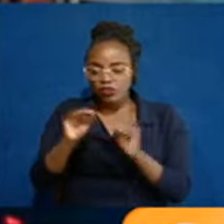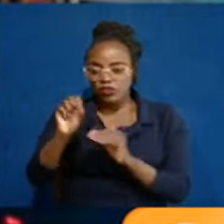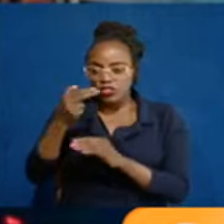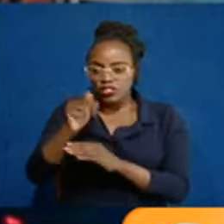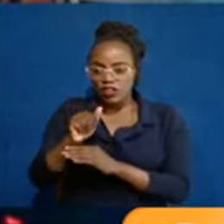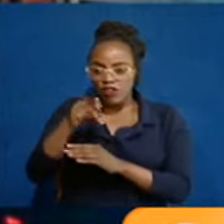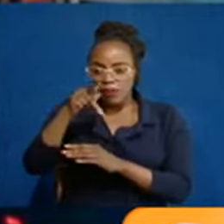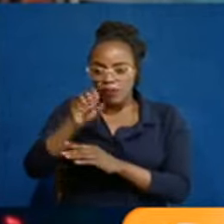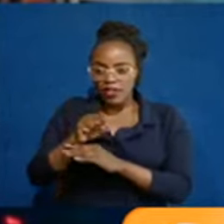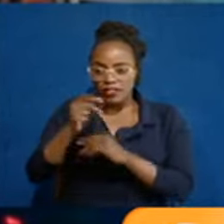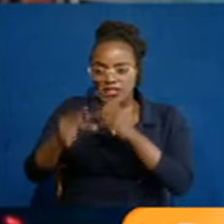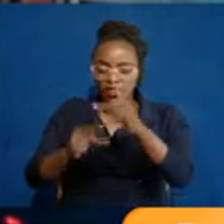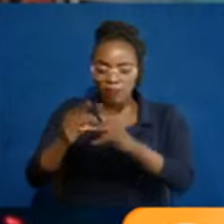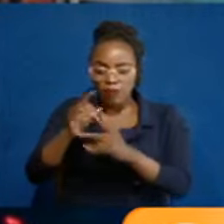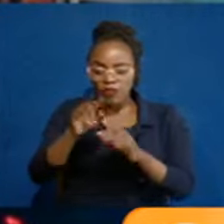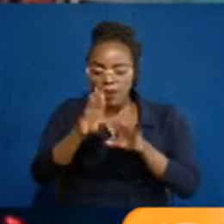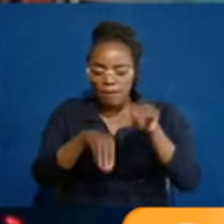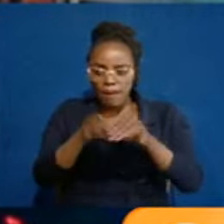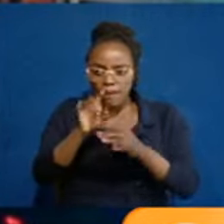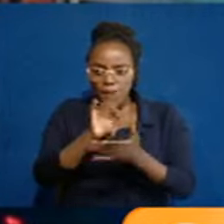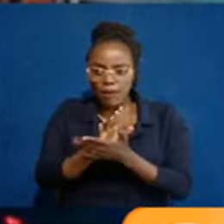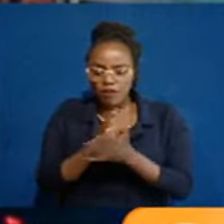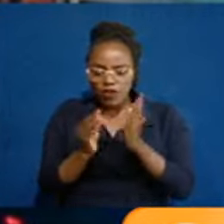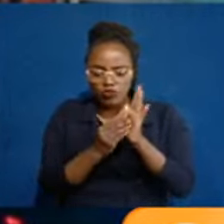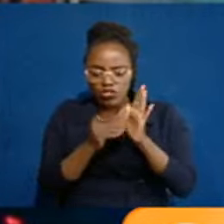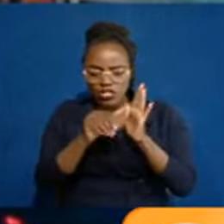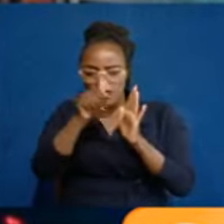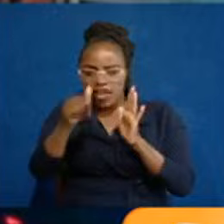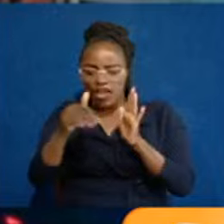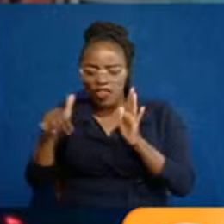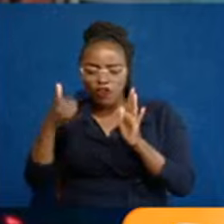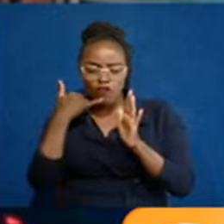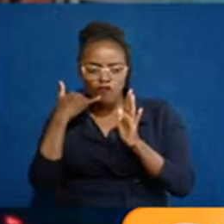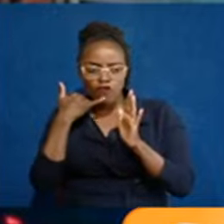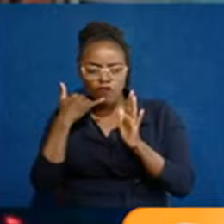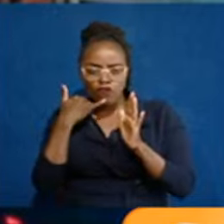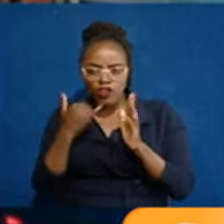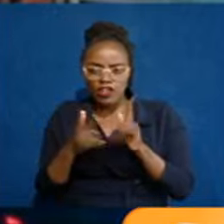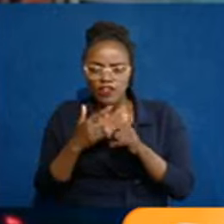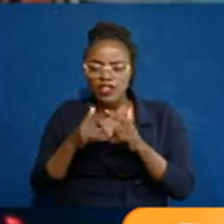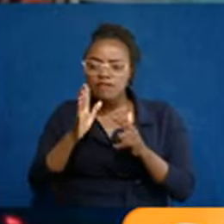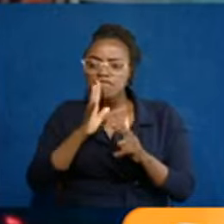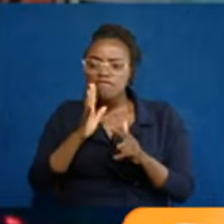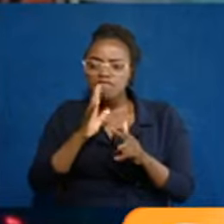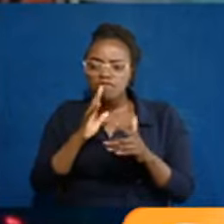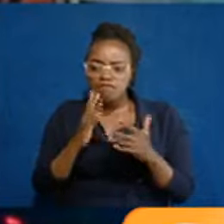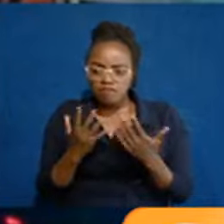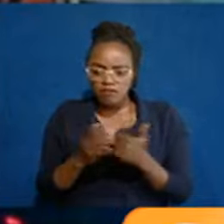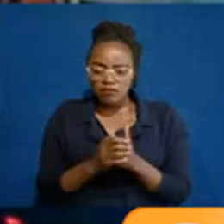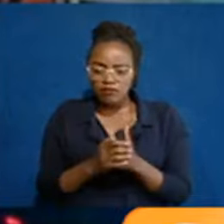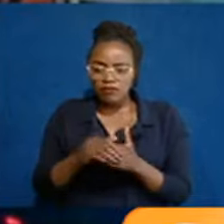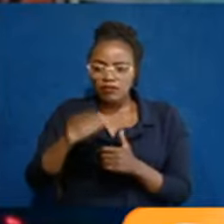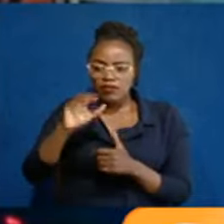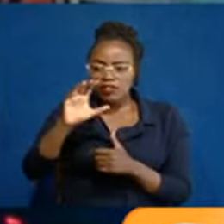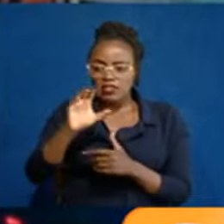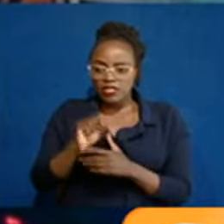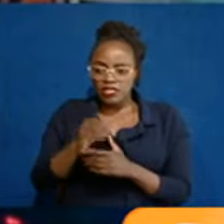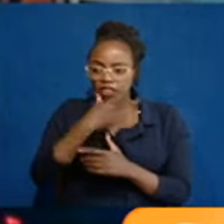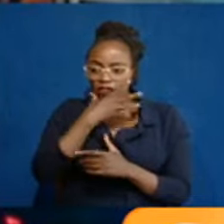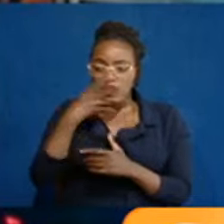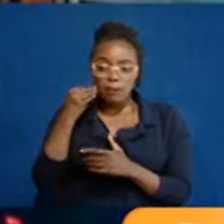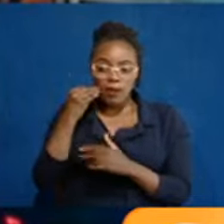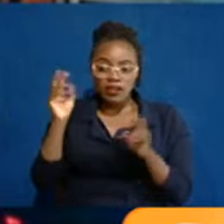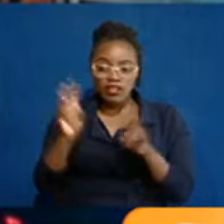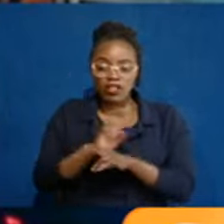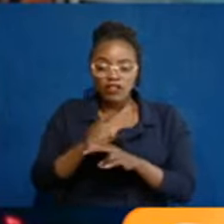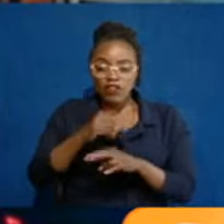busy processing impeachment. Weka kwa hiyo simu ingine. Talking of which, is CS Wycliffe Oparanya still looking